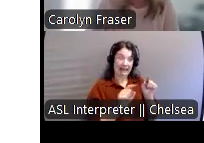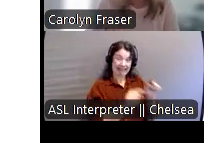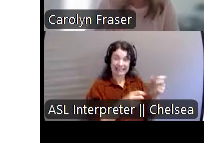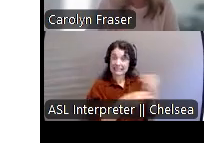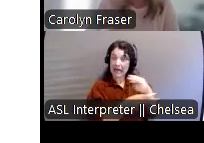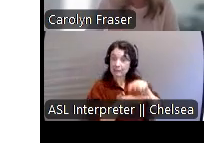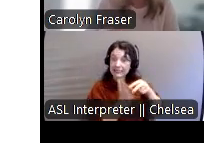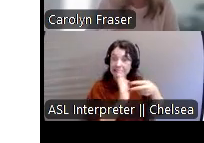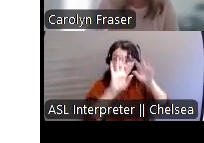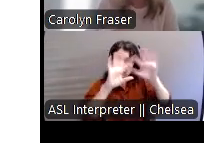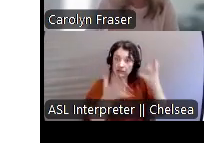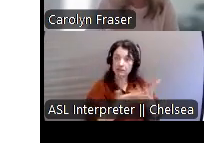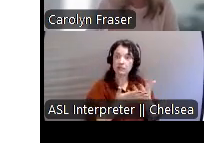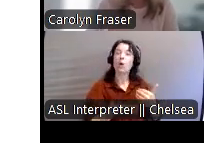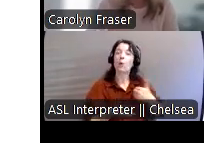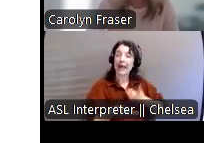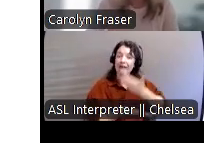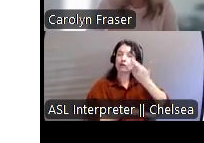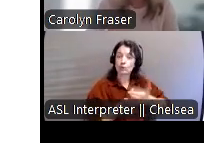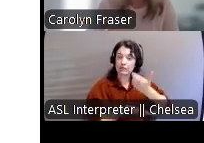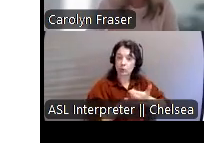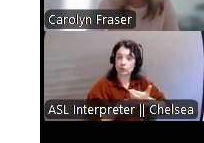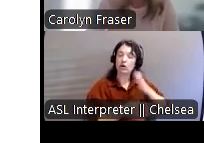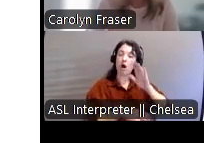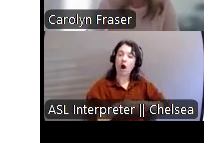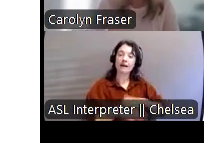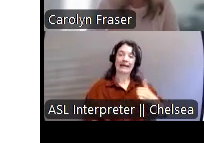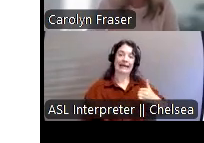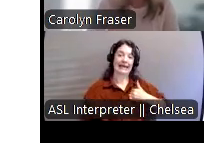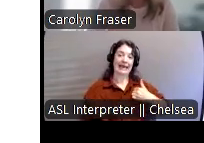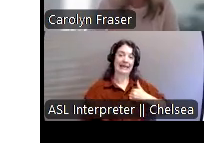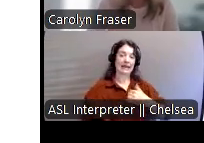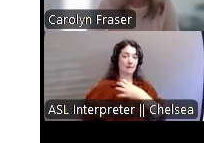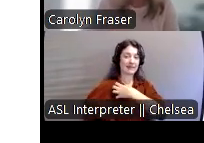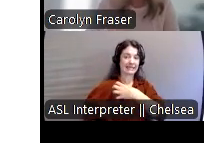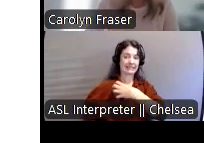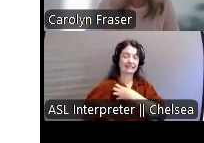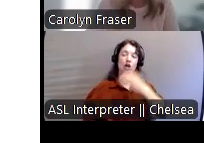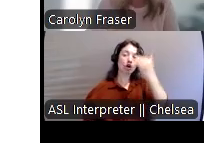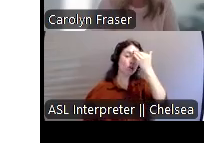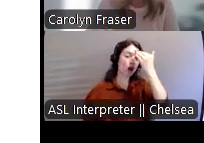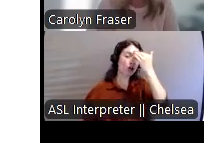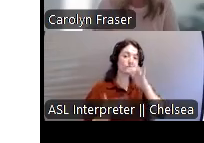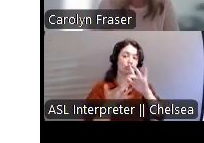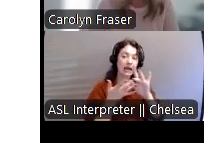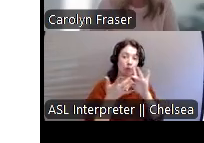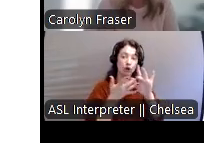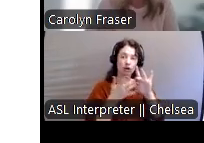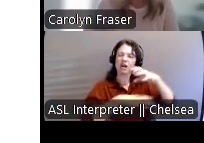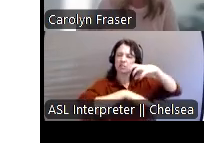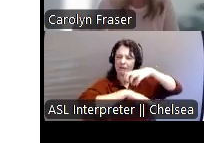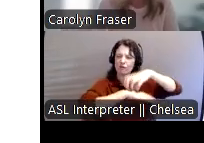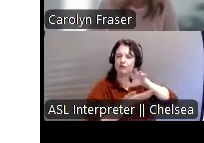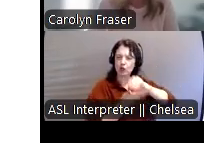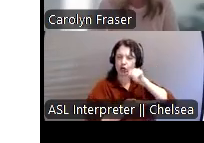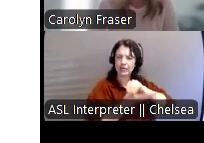is a resource on the Canadian Police Knowledge Network, which is an e-learning platform. There's a course called Firearm Seizures